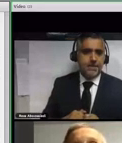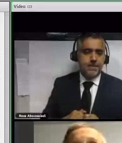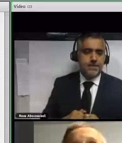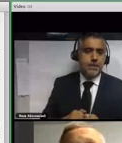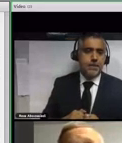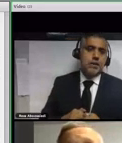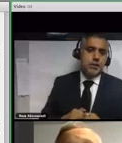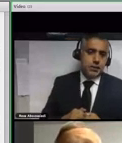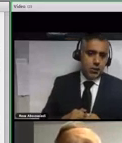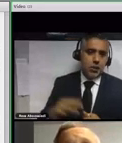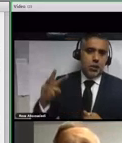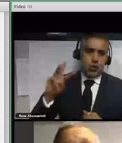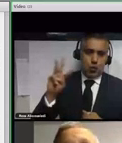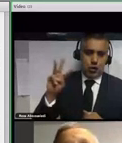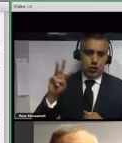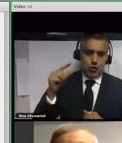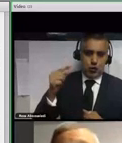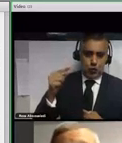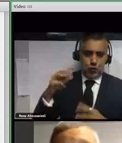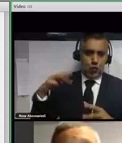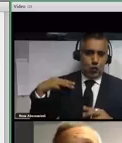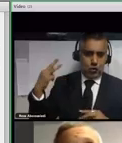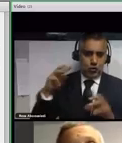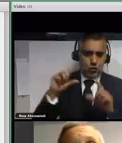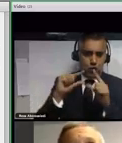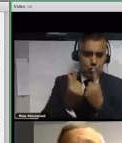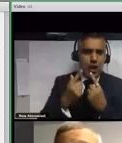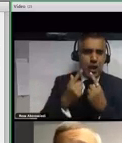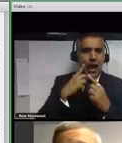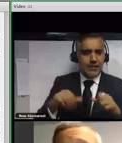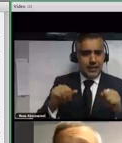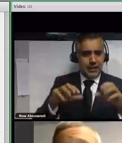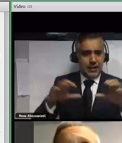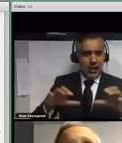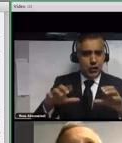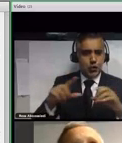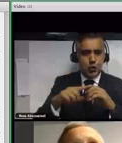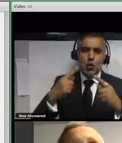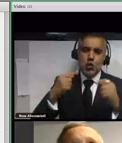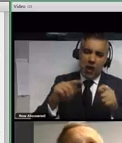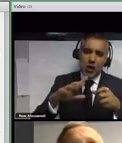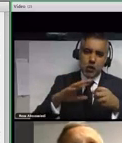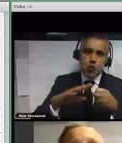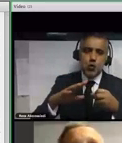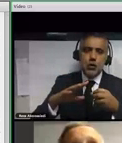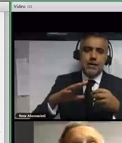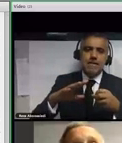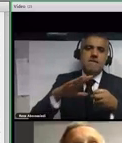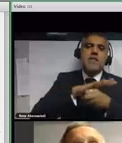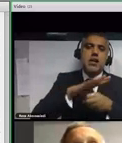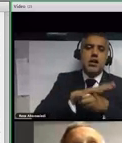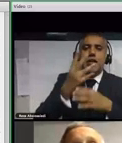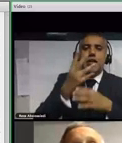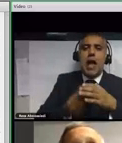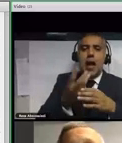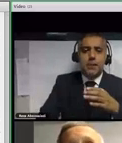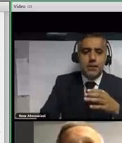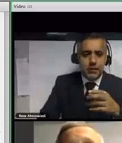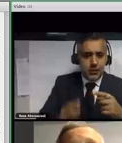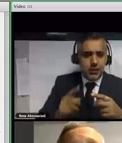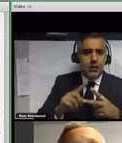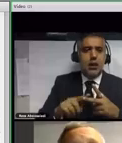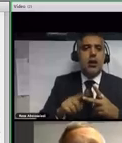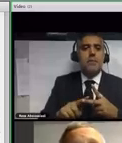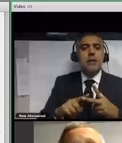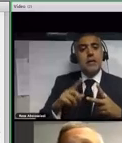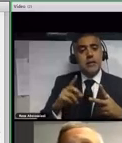So the Washington Group has taken actions to fill these gaps. The extended set that I mentioned before does include